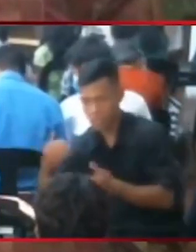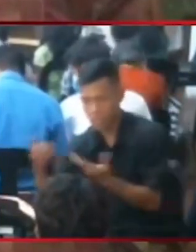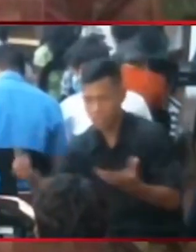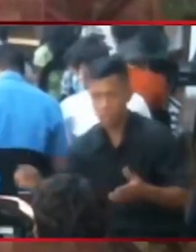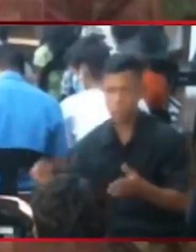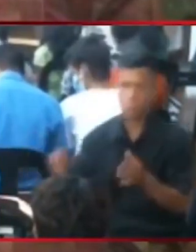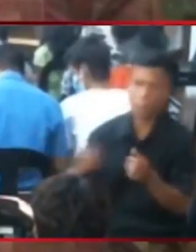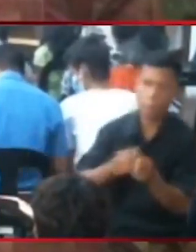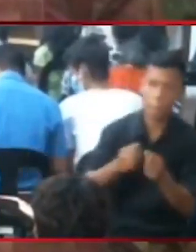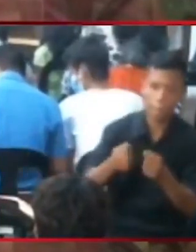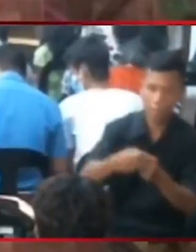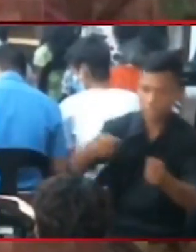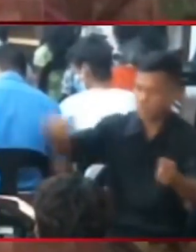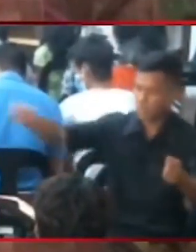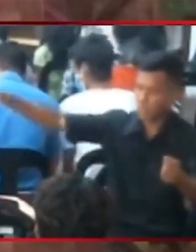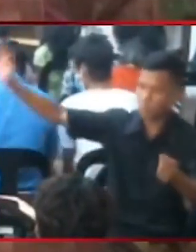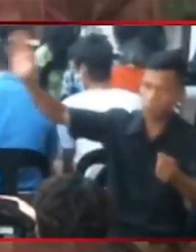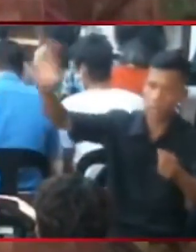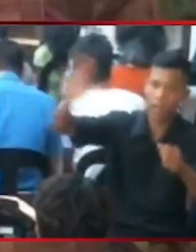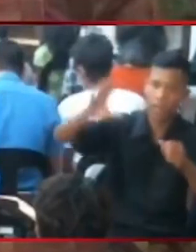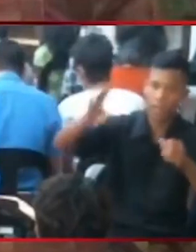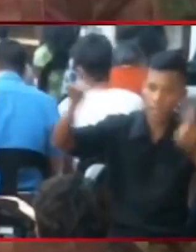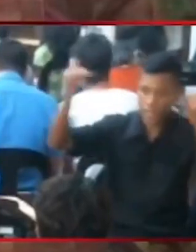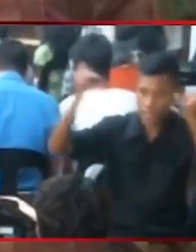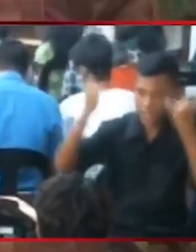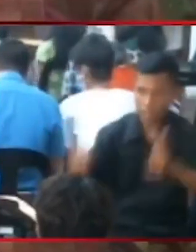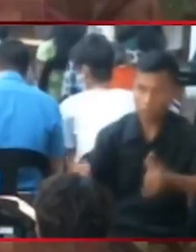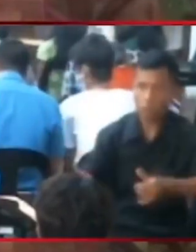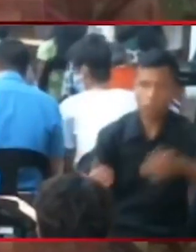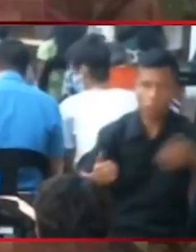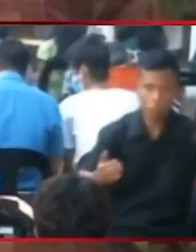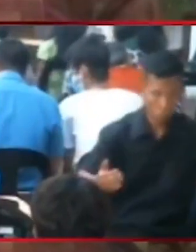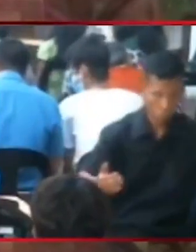Behold, all things are become new.